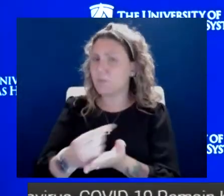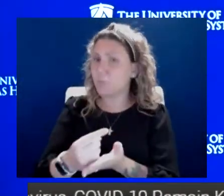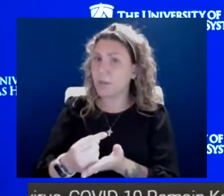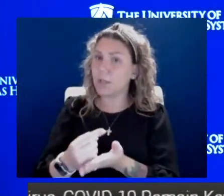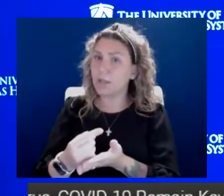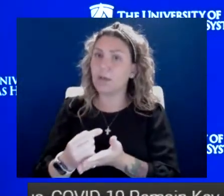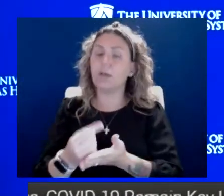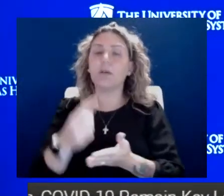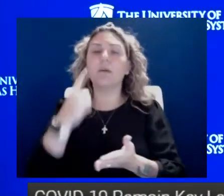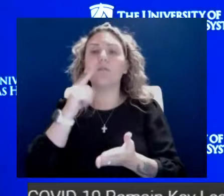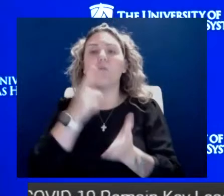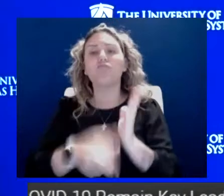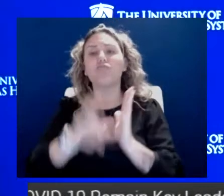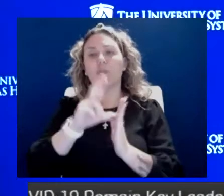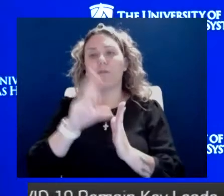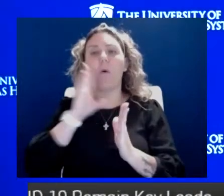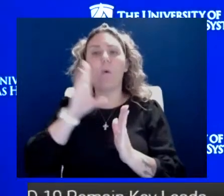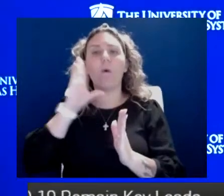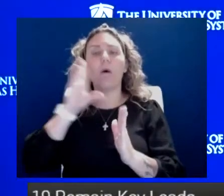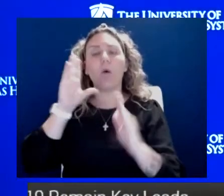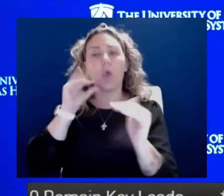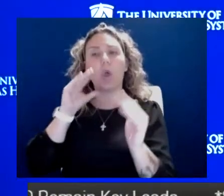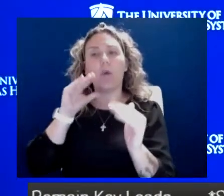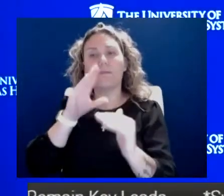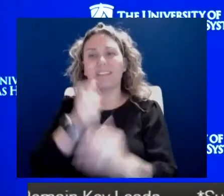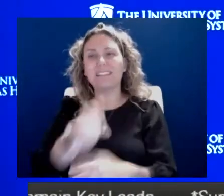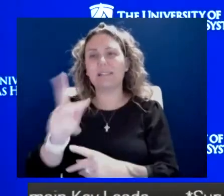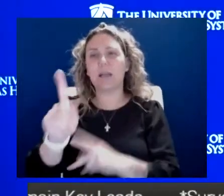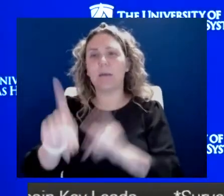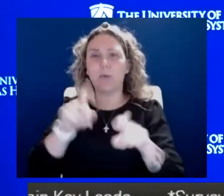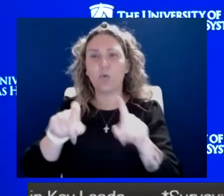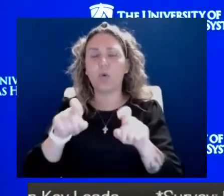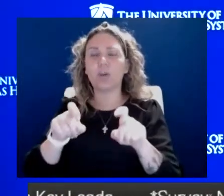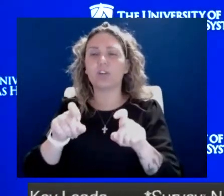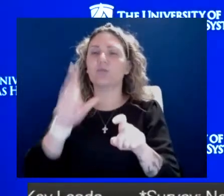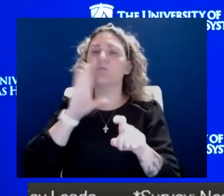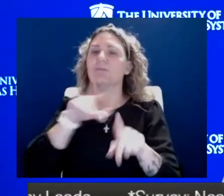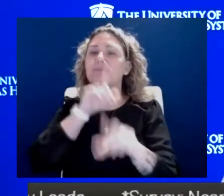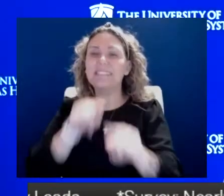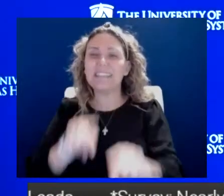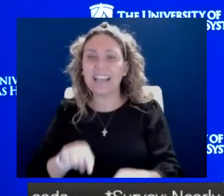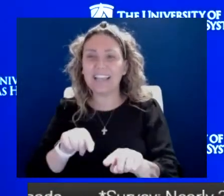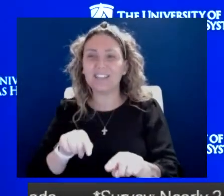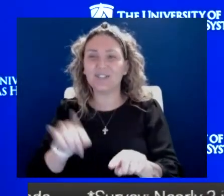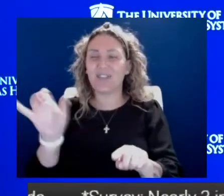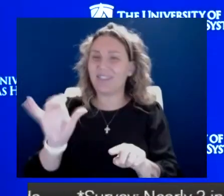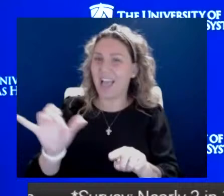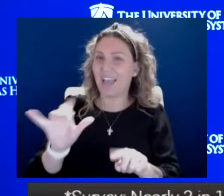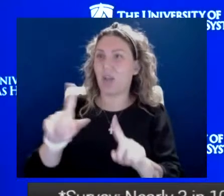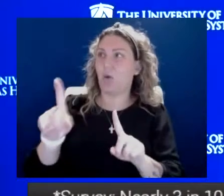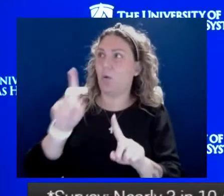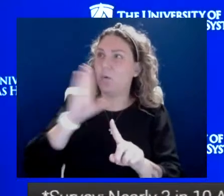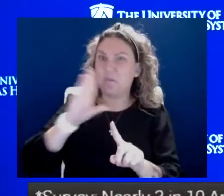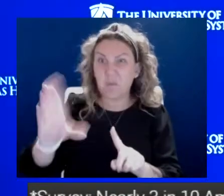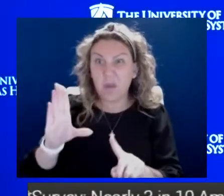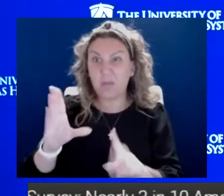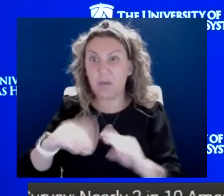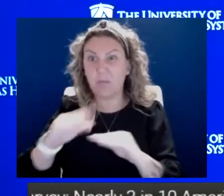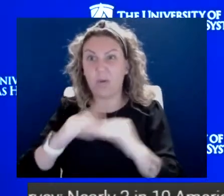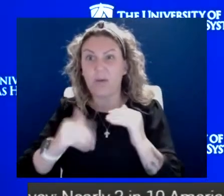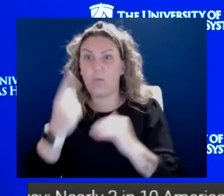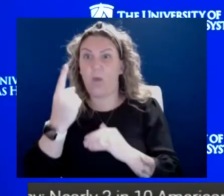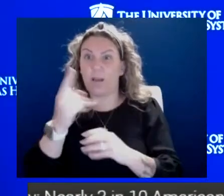and will hopefully some of these questions that were just asked will be answered, such as will there be more than one spike? Will it be a